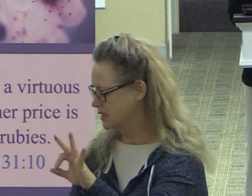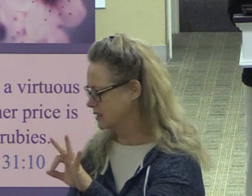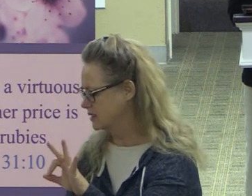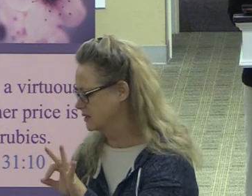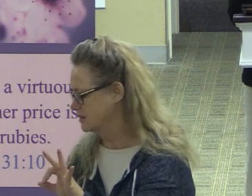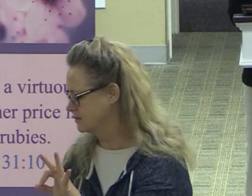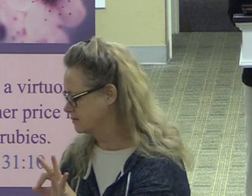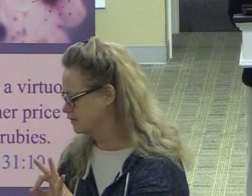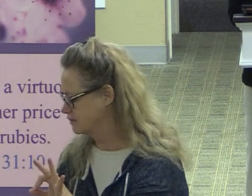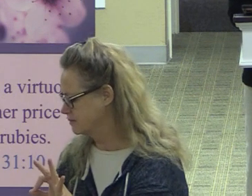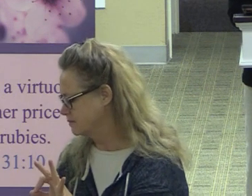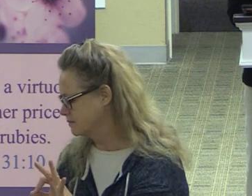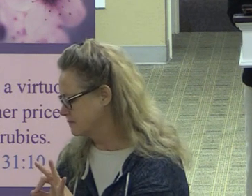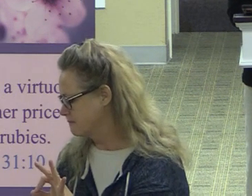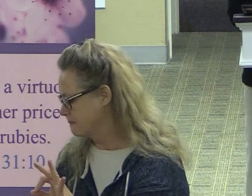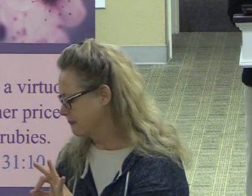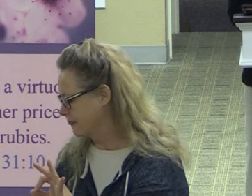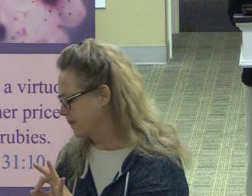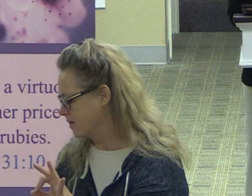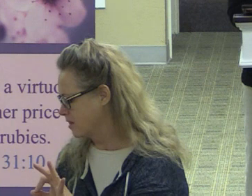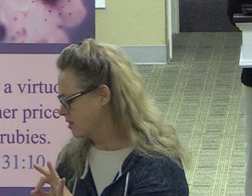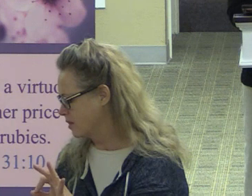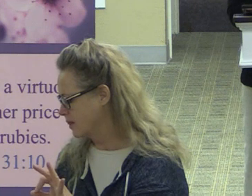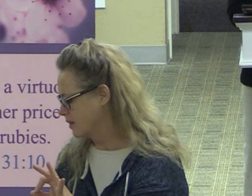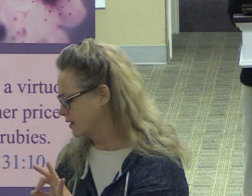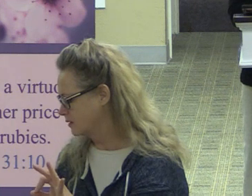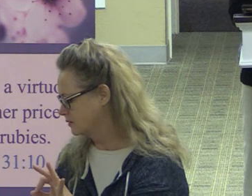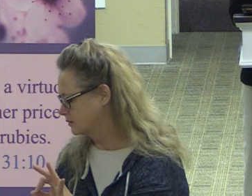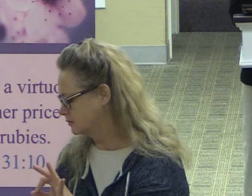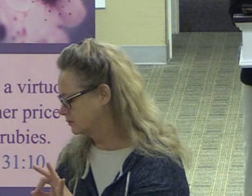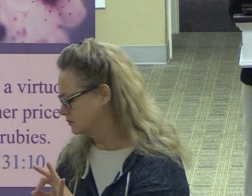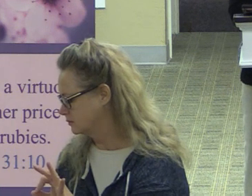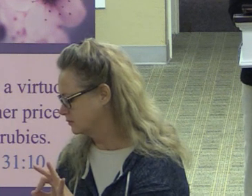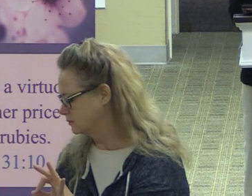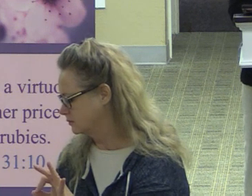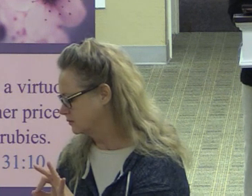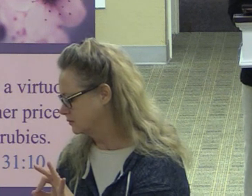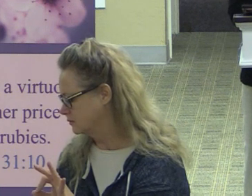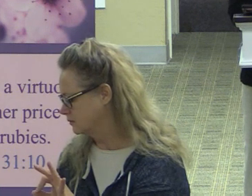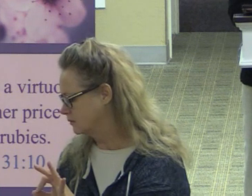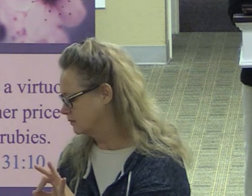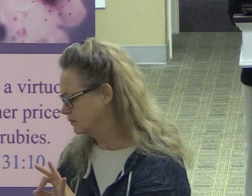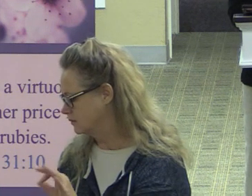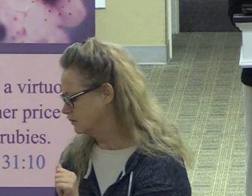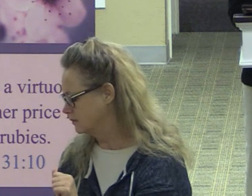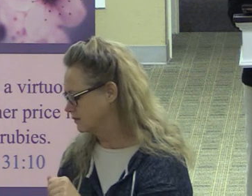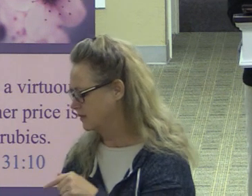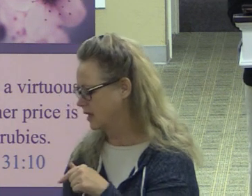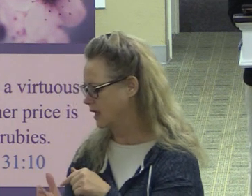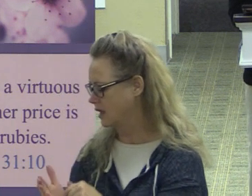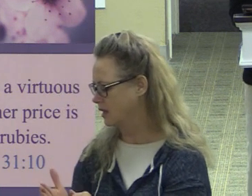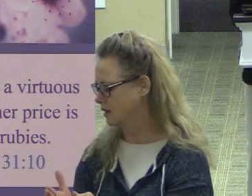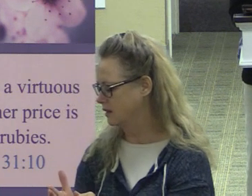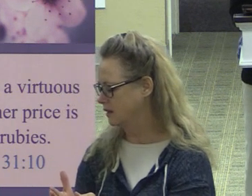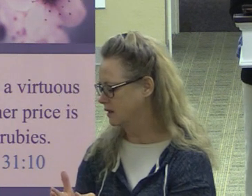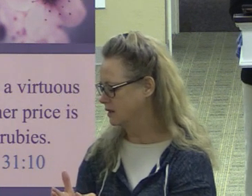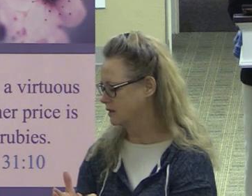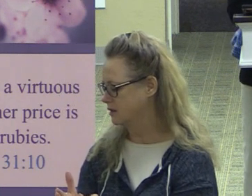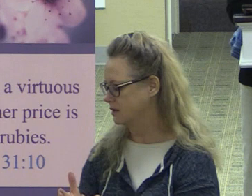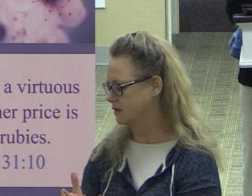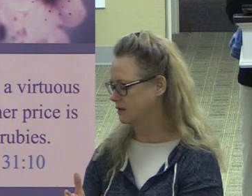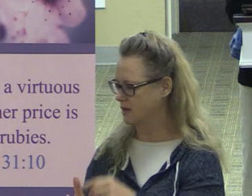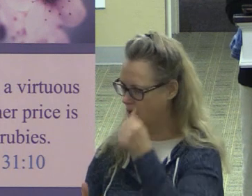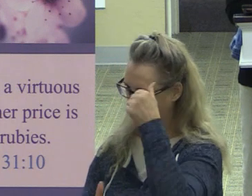them. I pray not for the world, but for them which thou hast given me, for they are thine. And this,